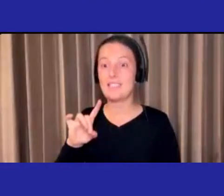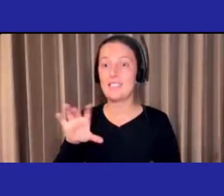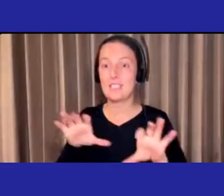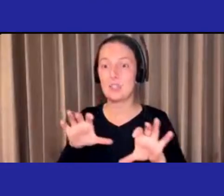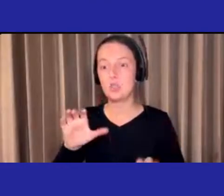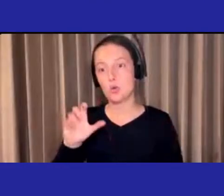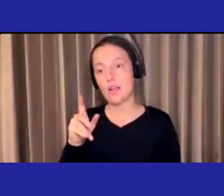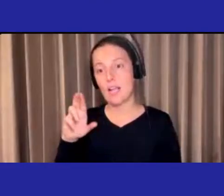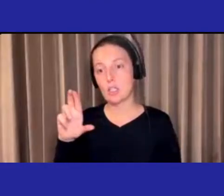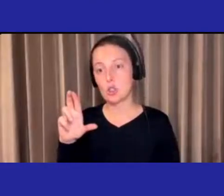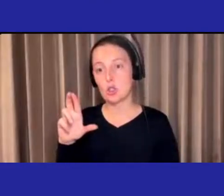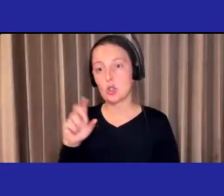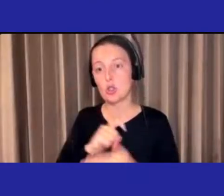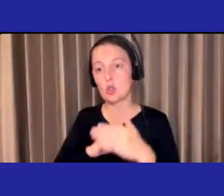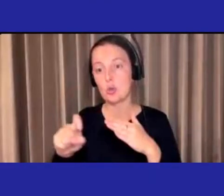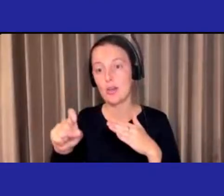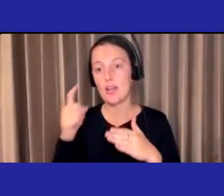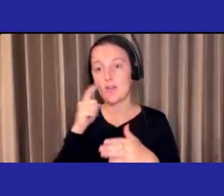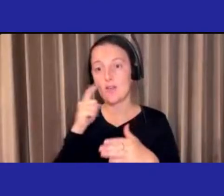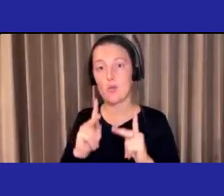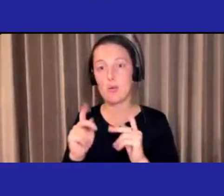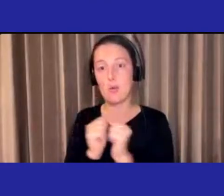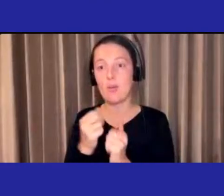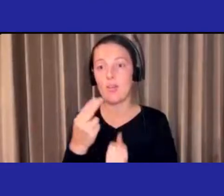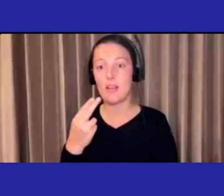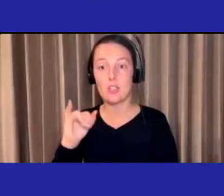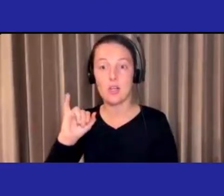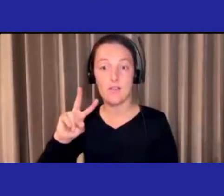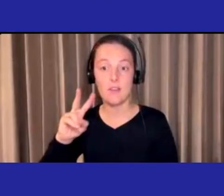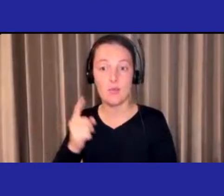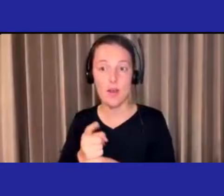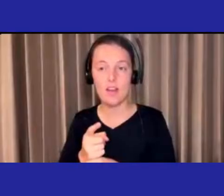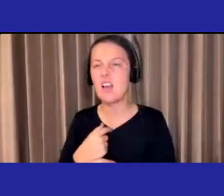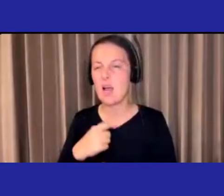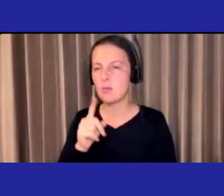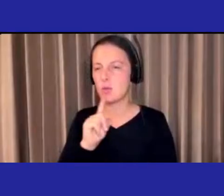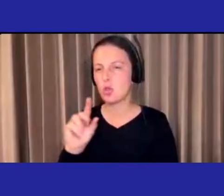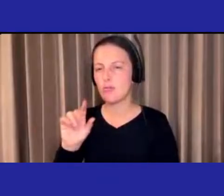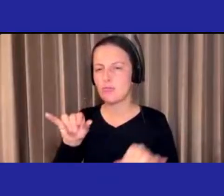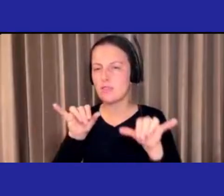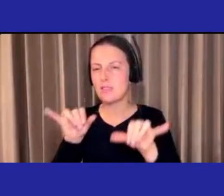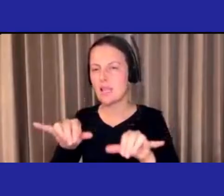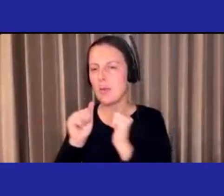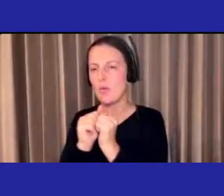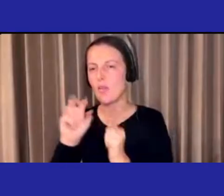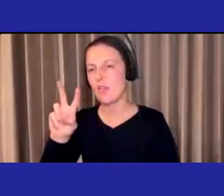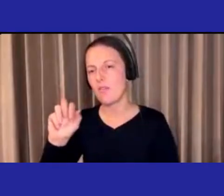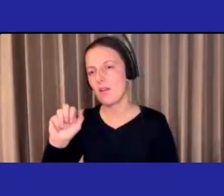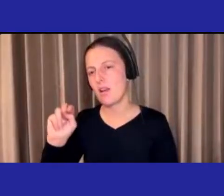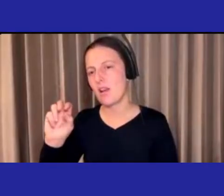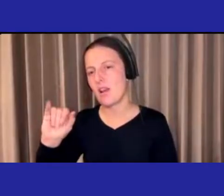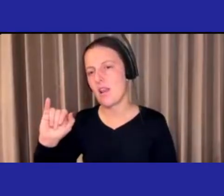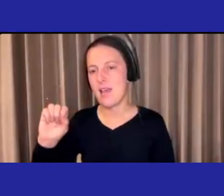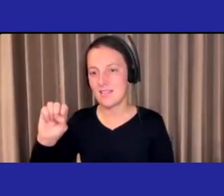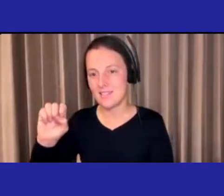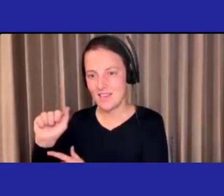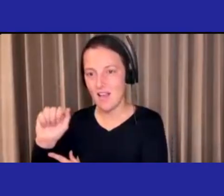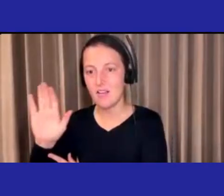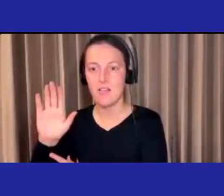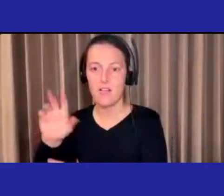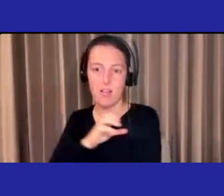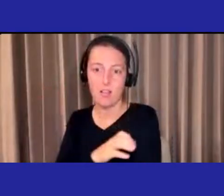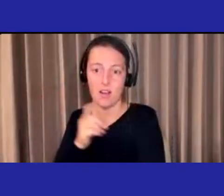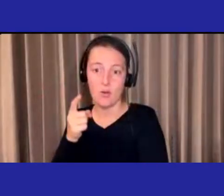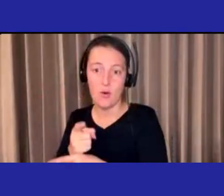with HIV, right? And I'm sure that's the same in Vanessa's clinic, right? So you don't have to be a primary care doctor to